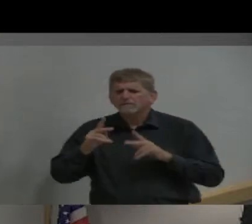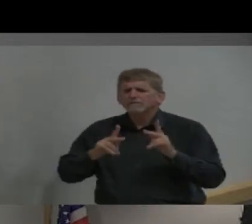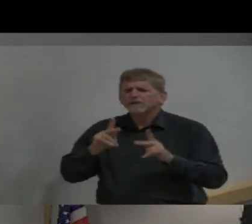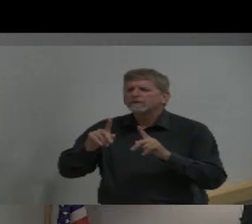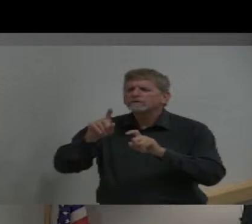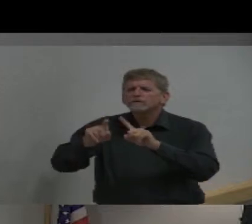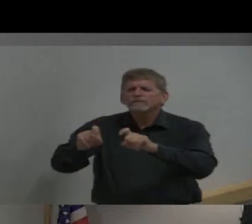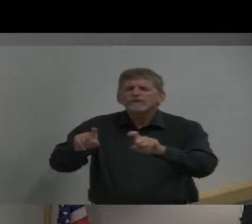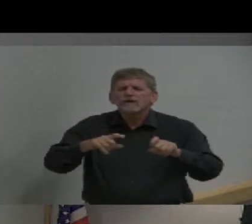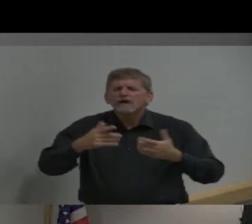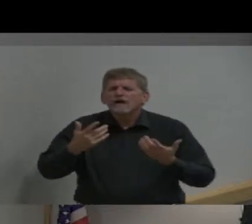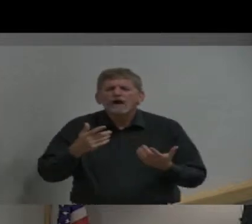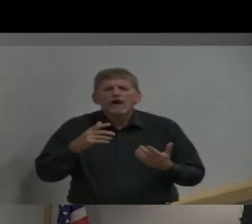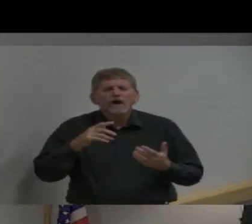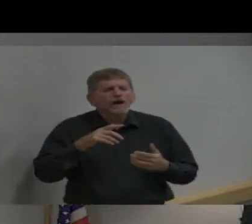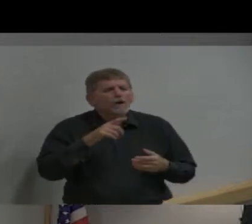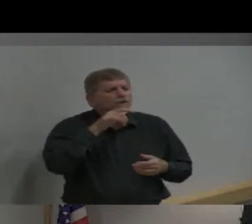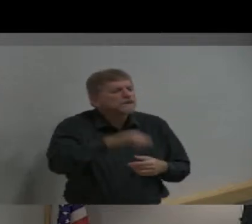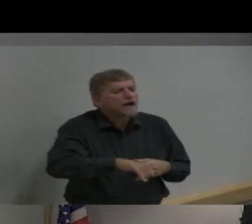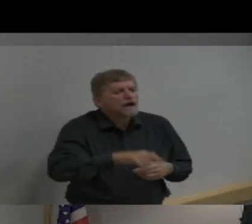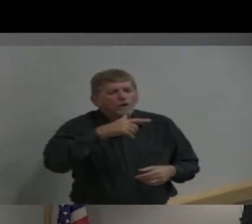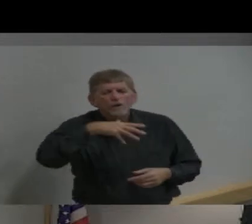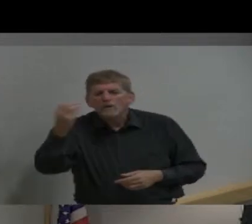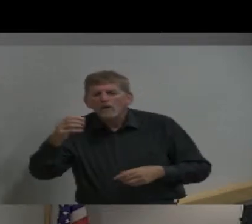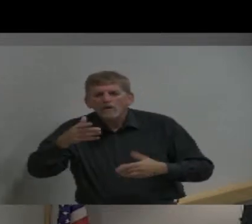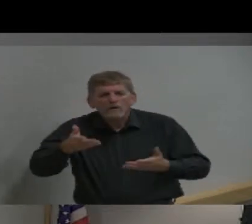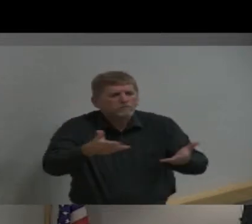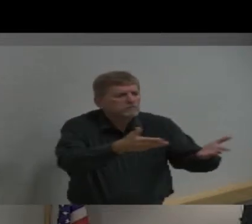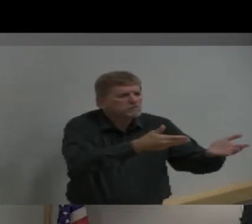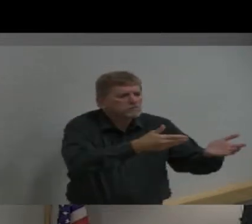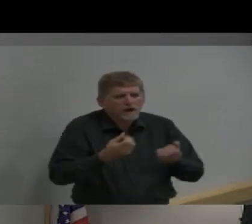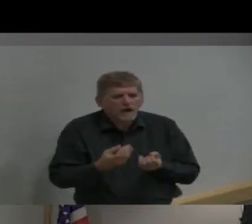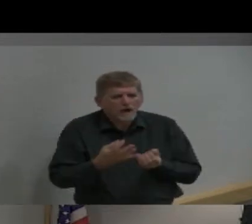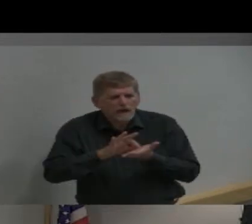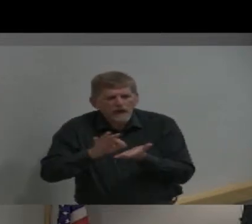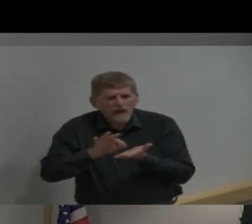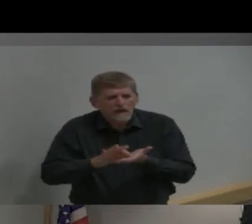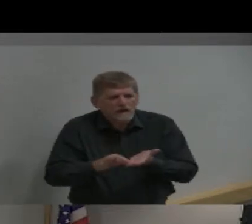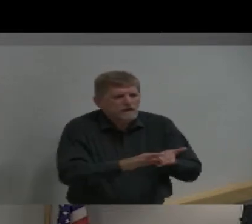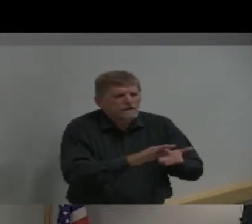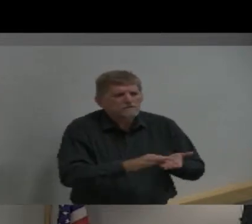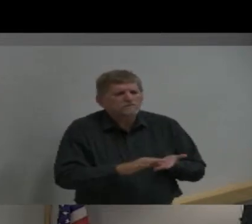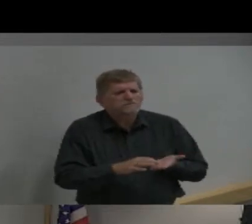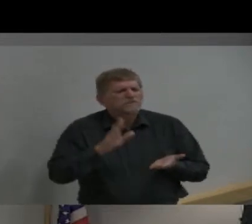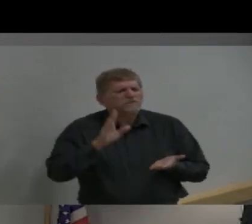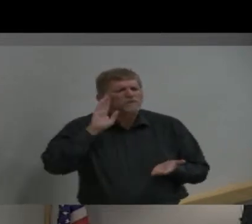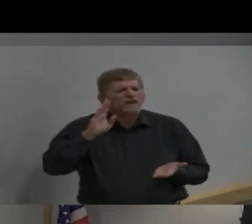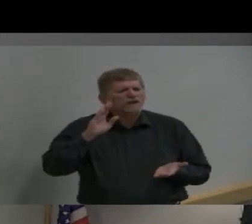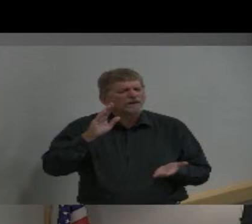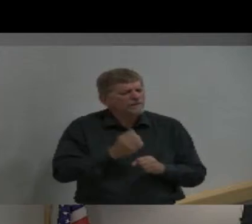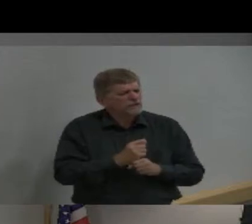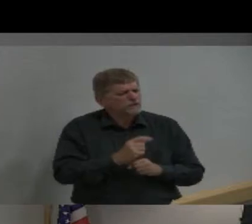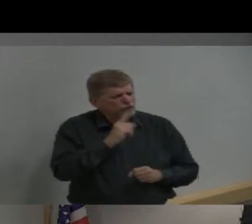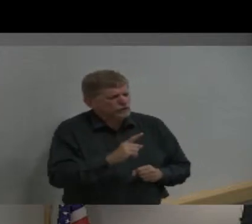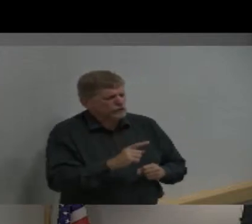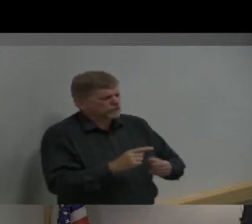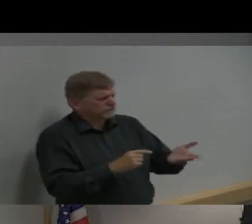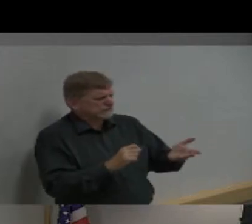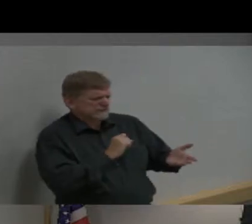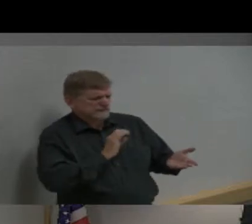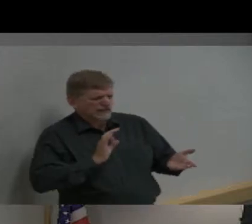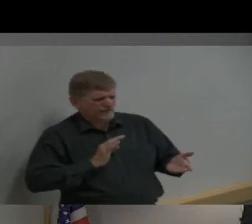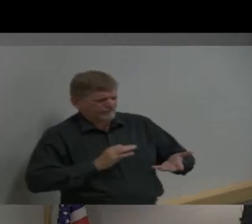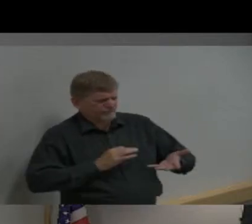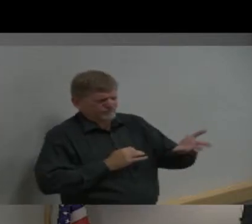on campus after Thanksgiving. But we're going to, of course, ramp up accordingly to make sure that we have enough staffing to handle that.